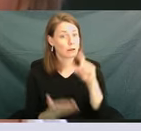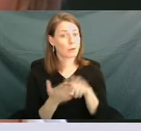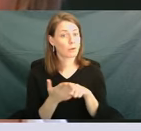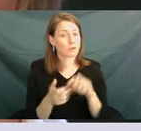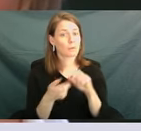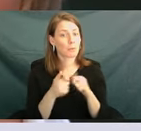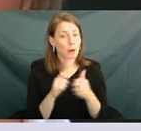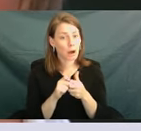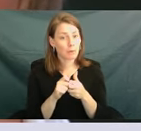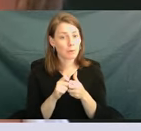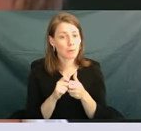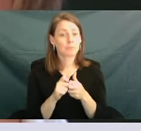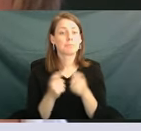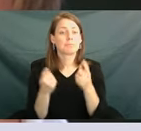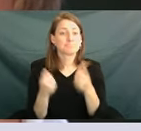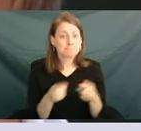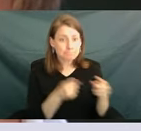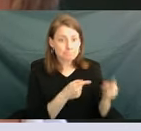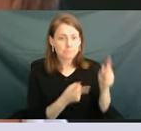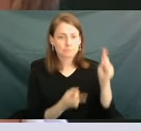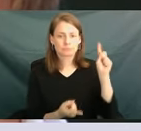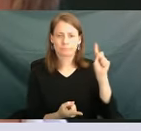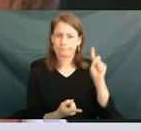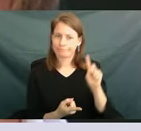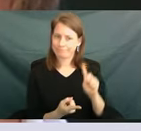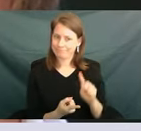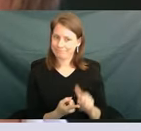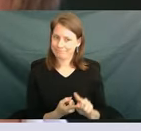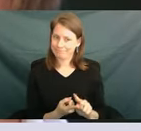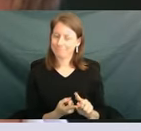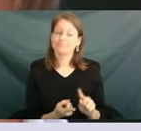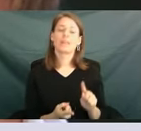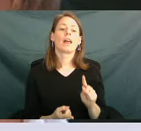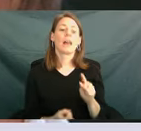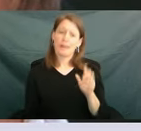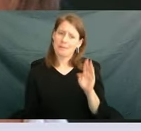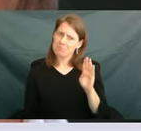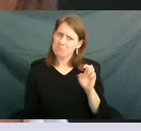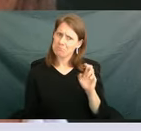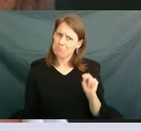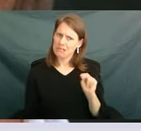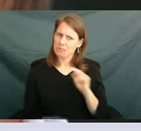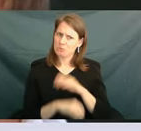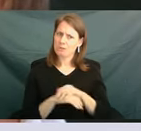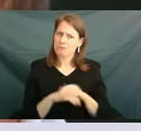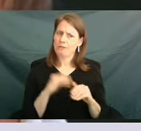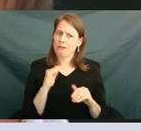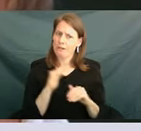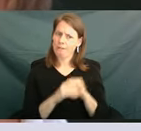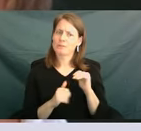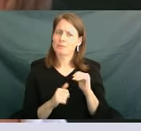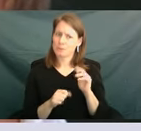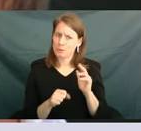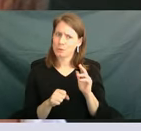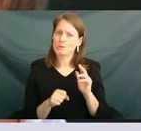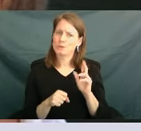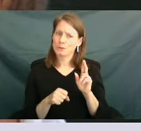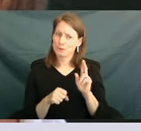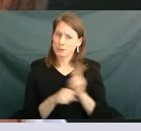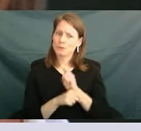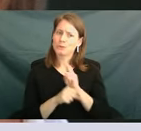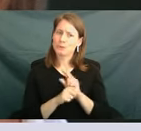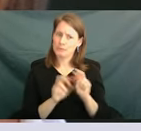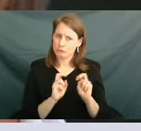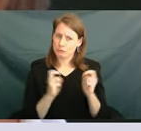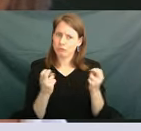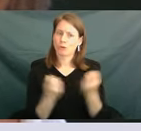comfortable for his circle to carry on using the strategies, but didn't need the formal meeting every week. So we moved it then to